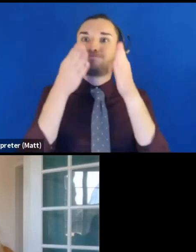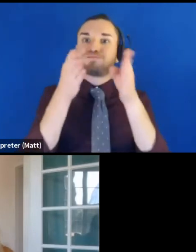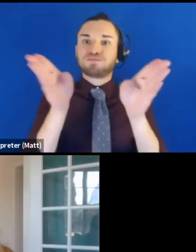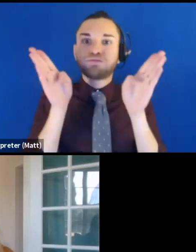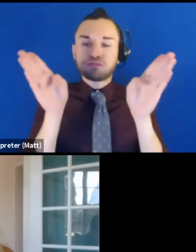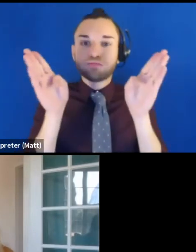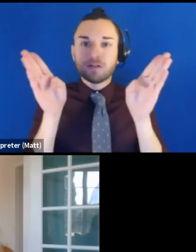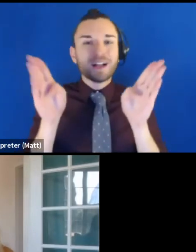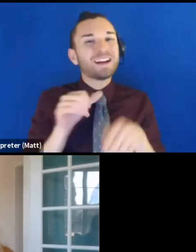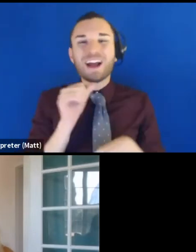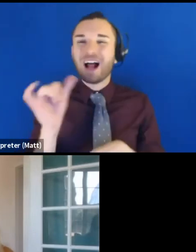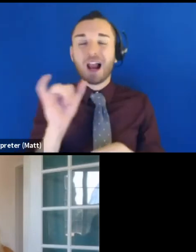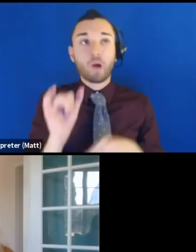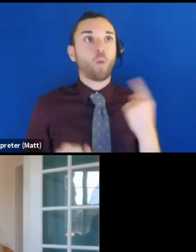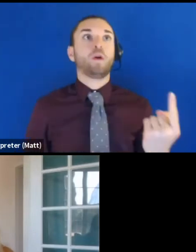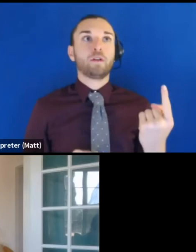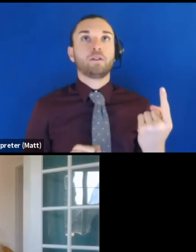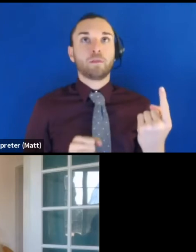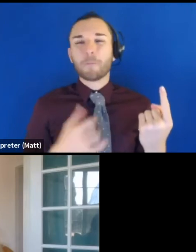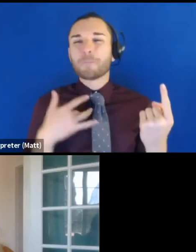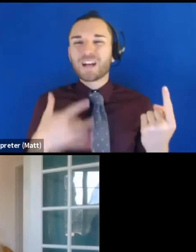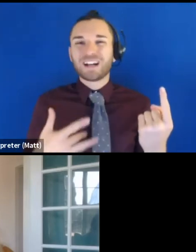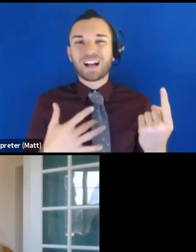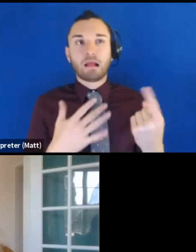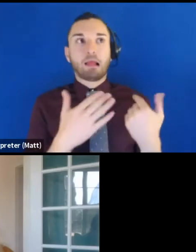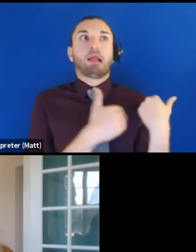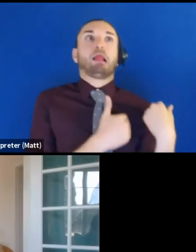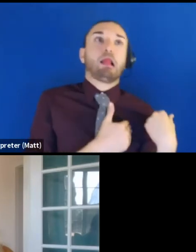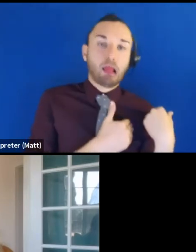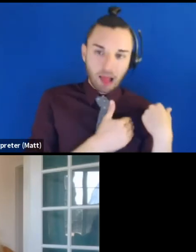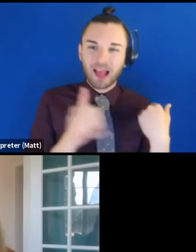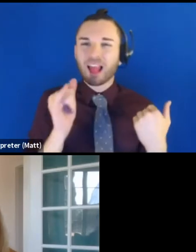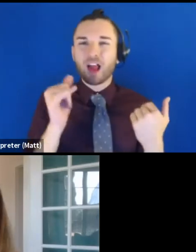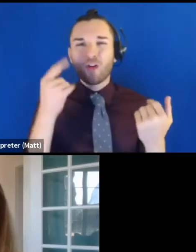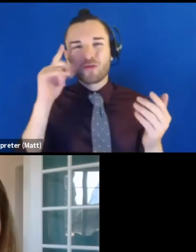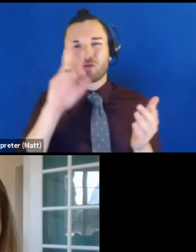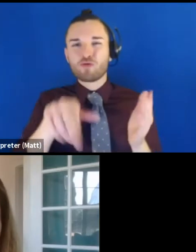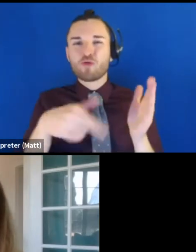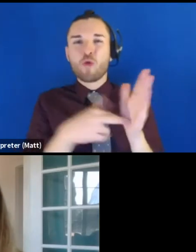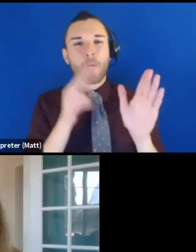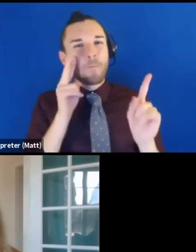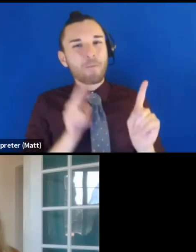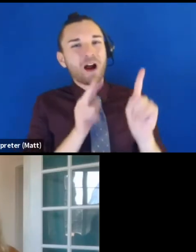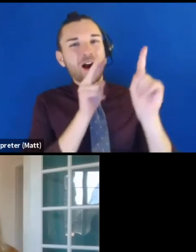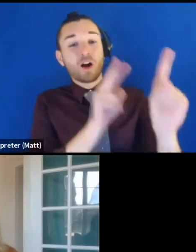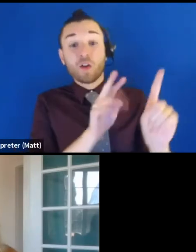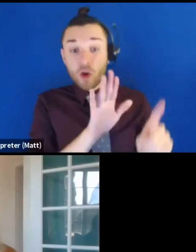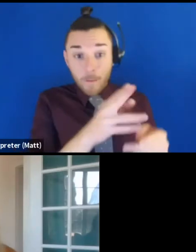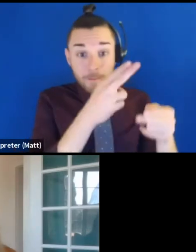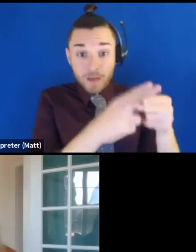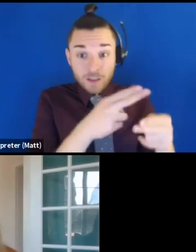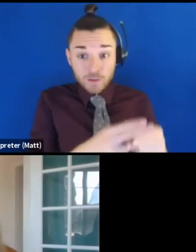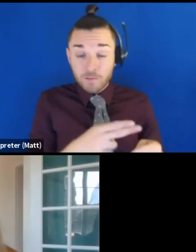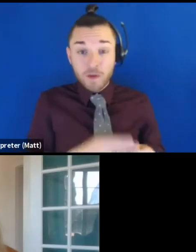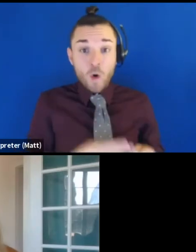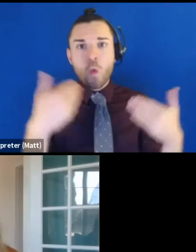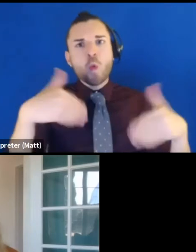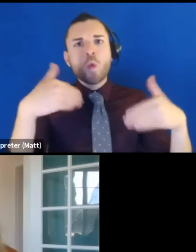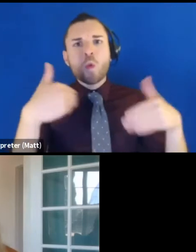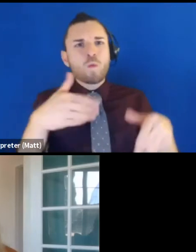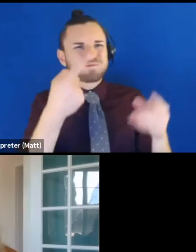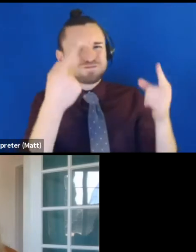model. Like the shows that you've mentioned, which are actually only part of the shows, because those are the big ones that it's really nuts once you